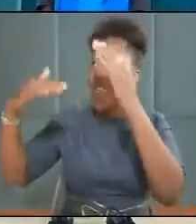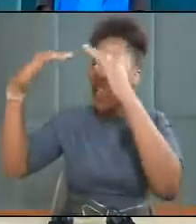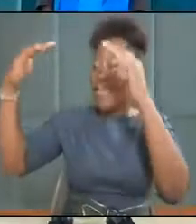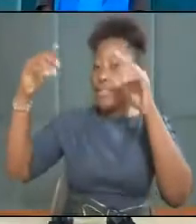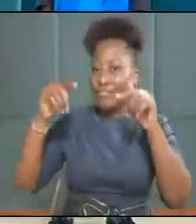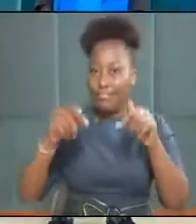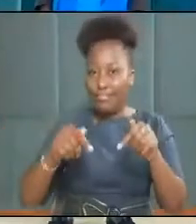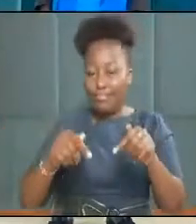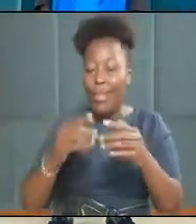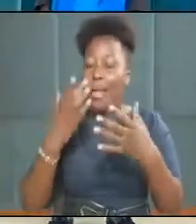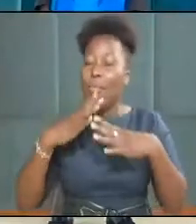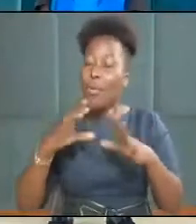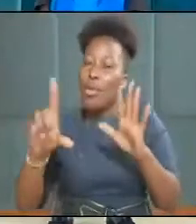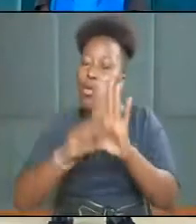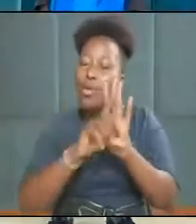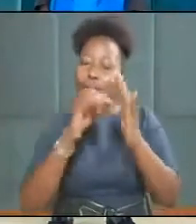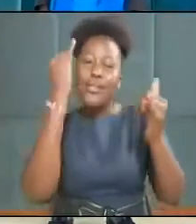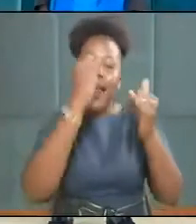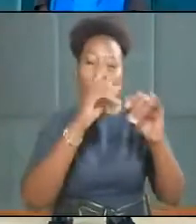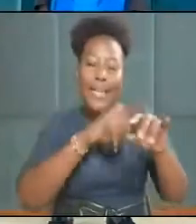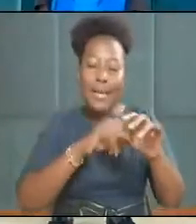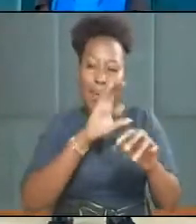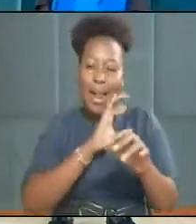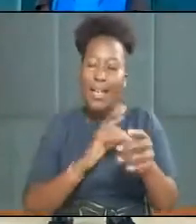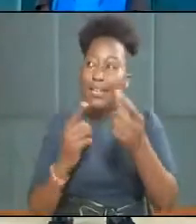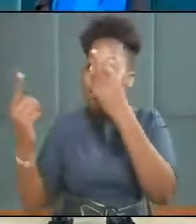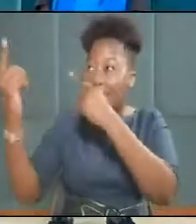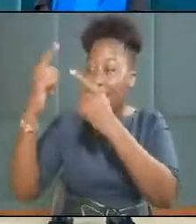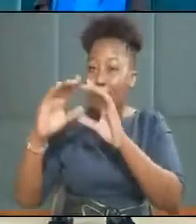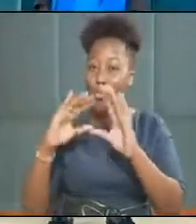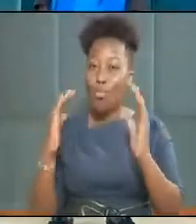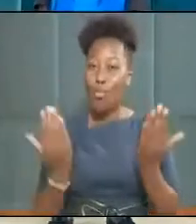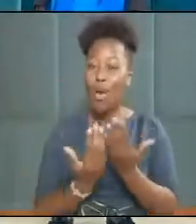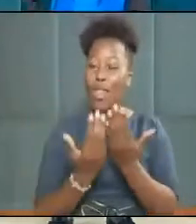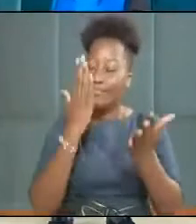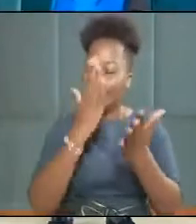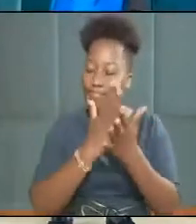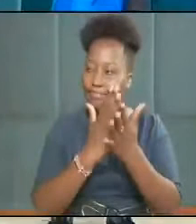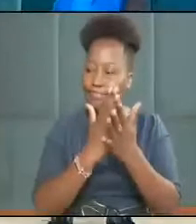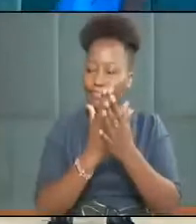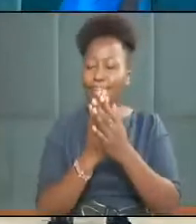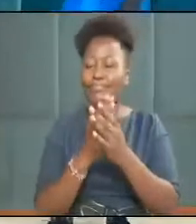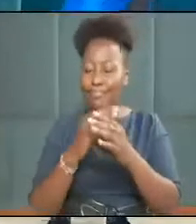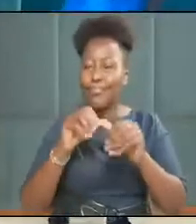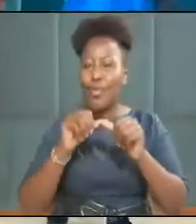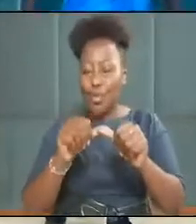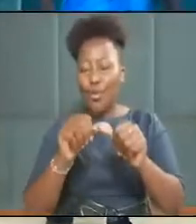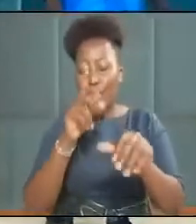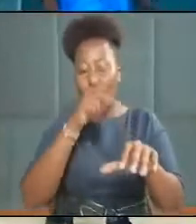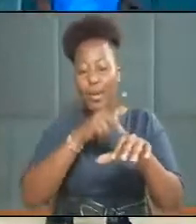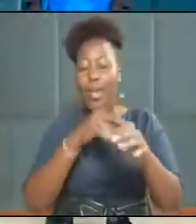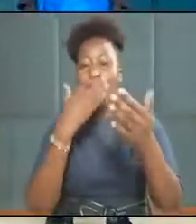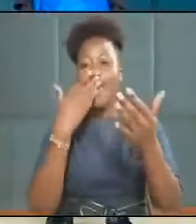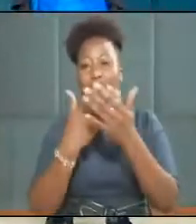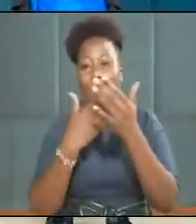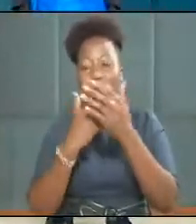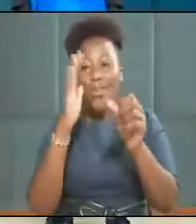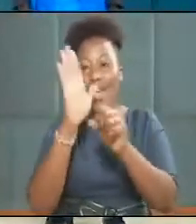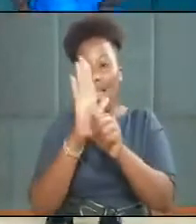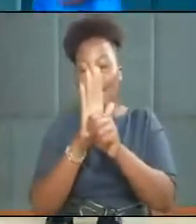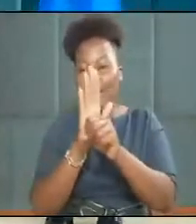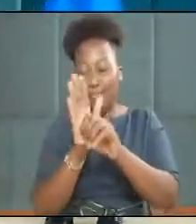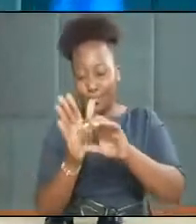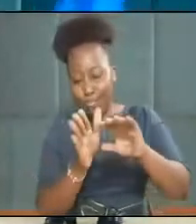today. Those laws ended when Christ came to this world. Yes, Peter, go ahead. Thank you very much,